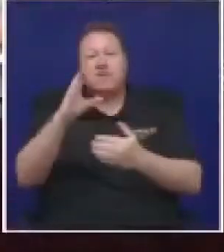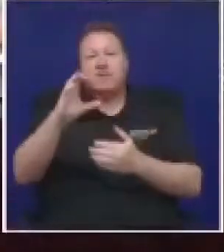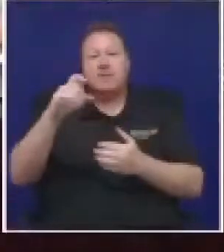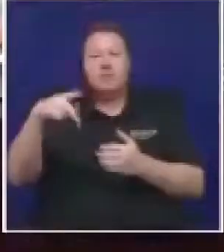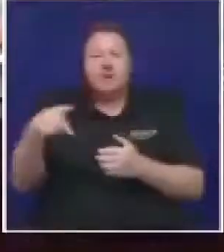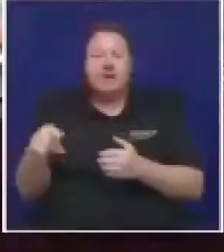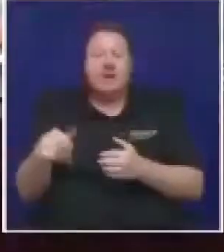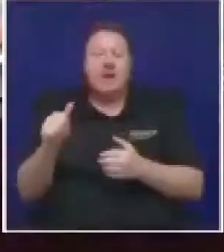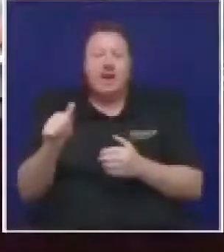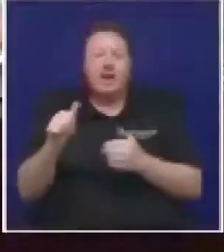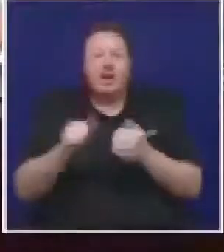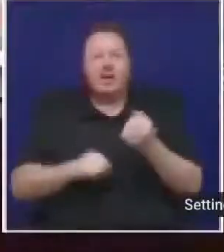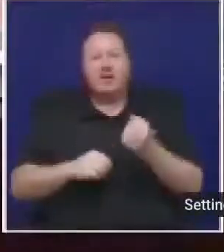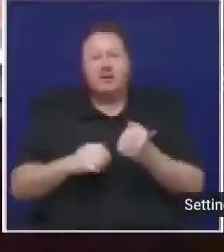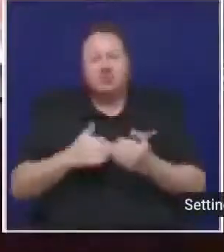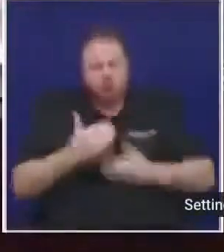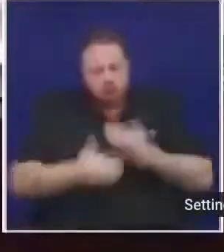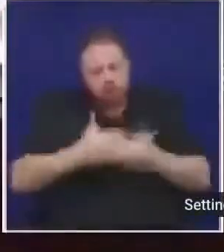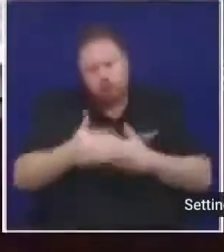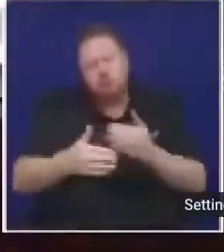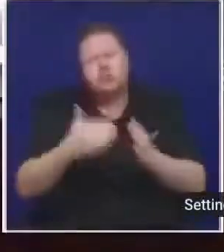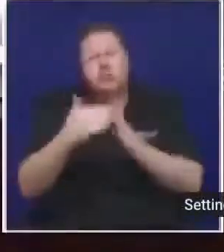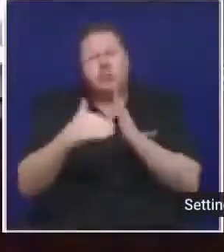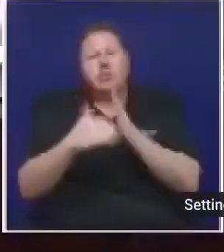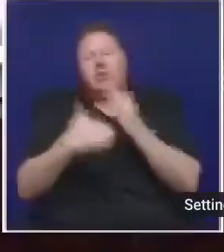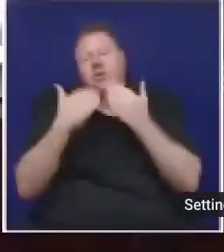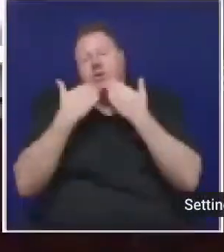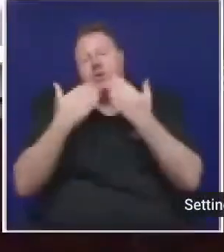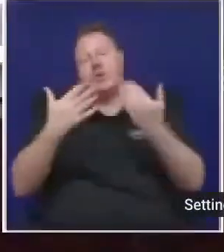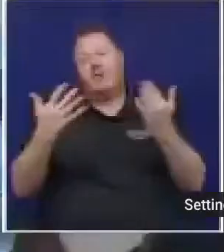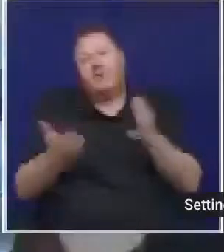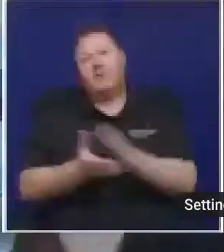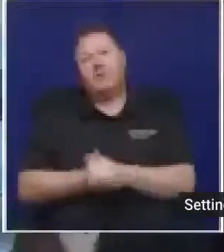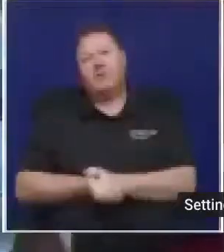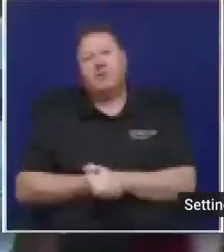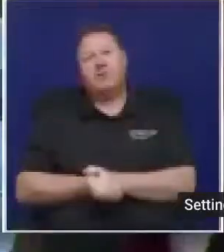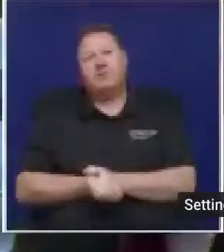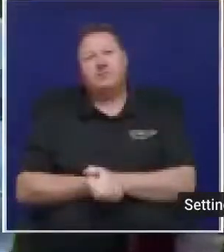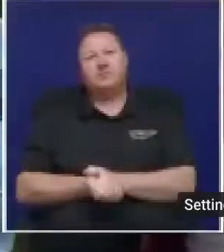program. Ke a leboga, Morenaka, Kalamambo.